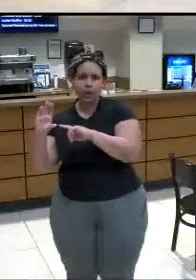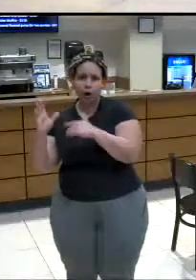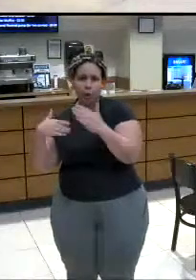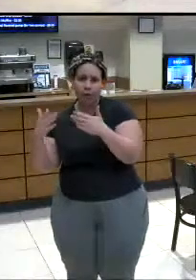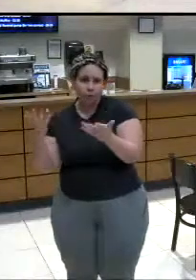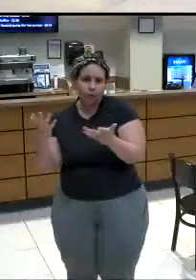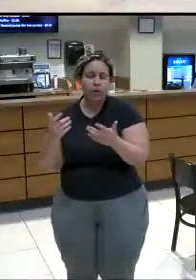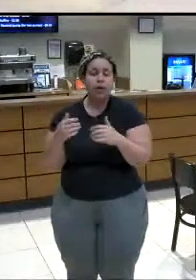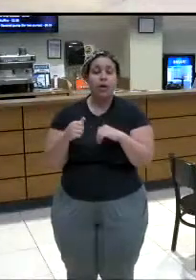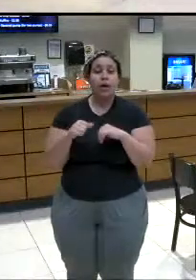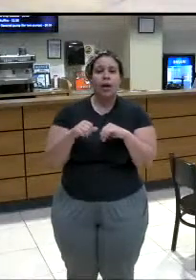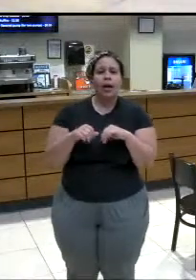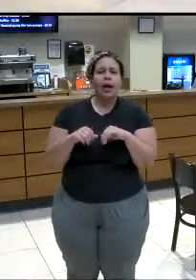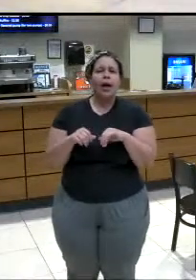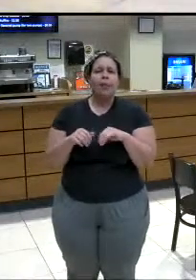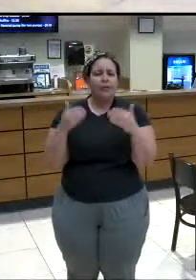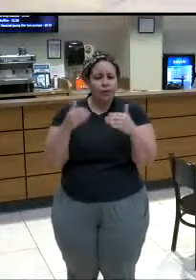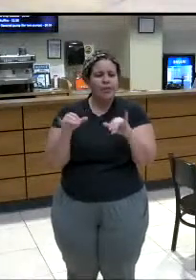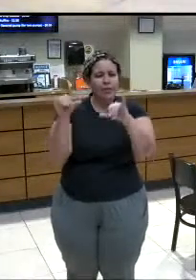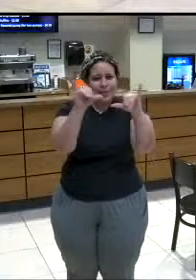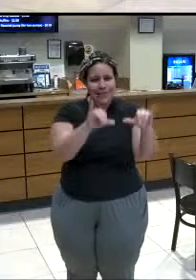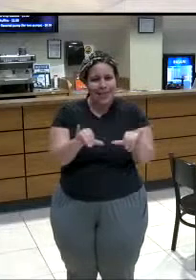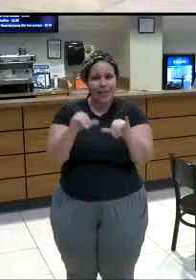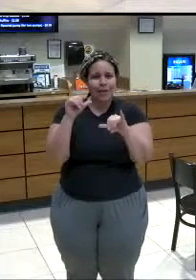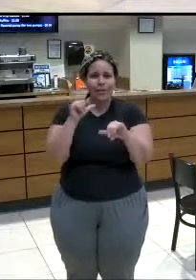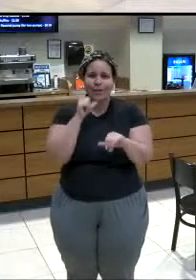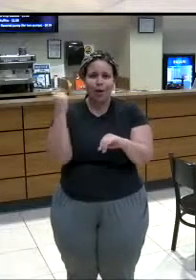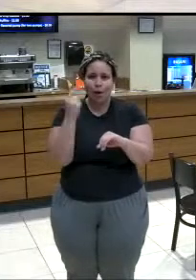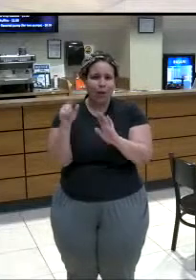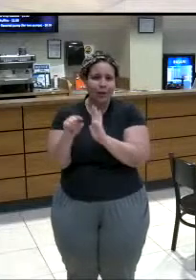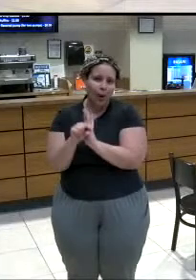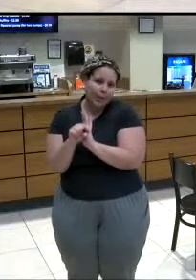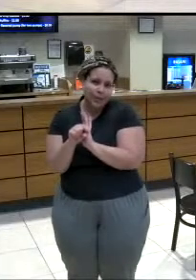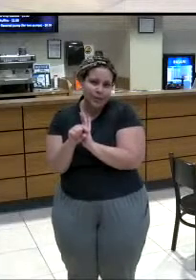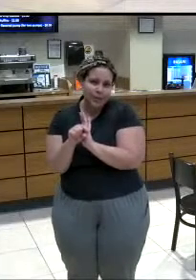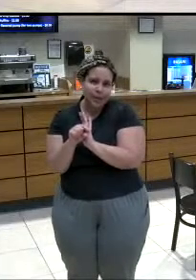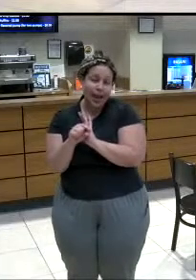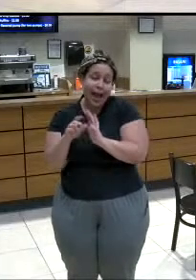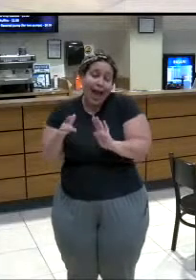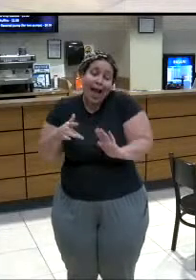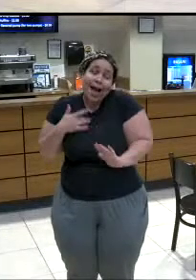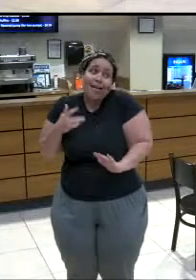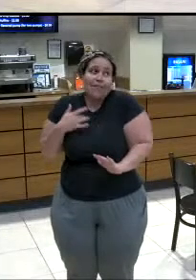standards and not just the grade. I think that gives a better